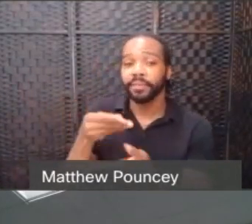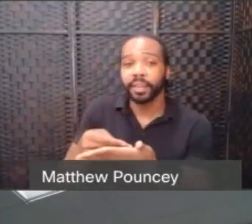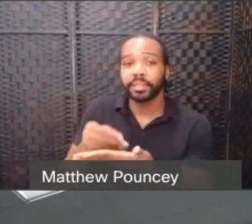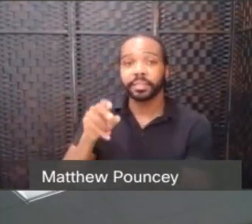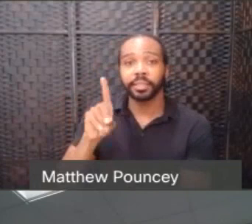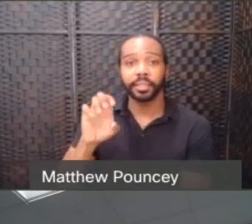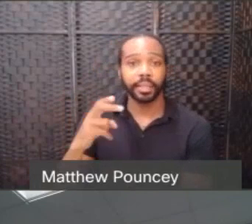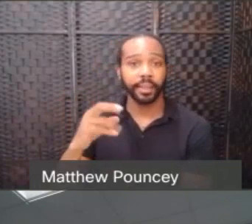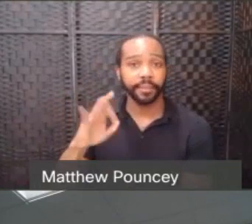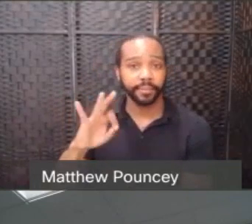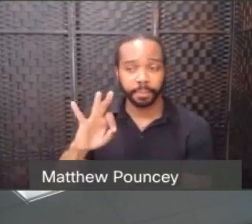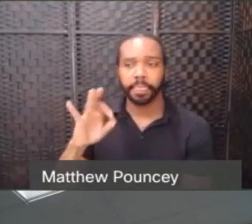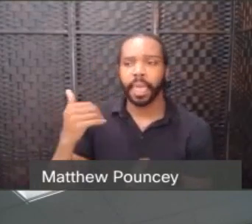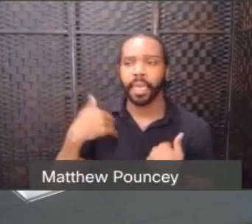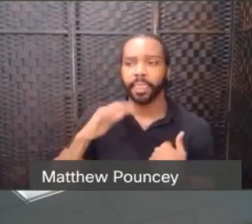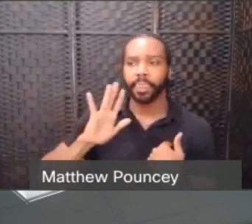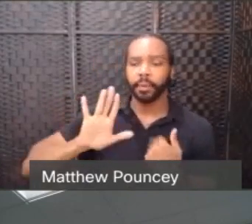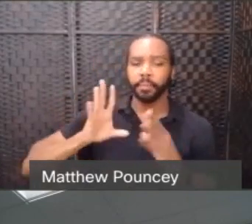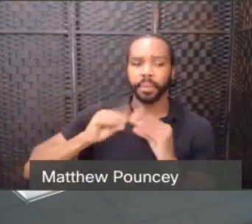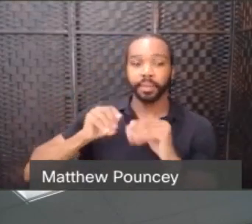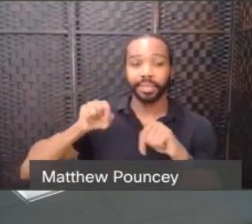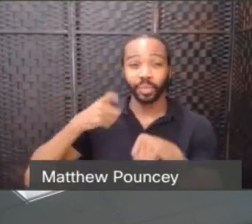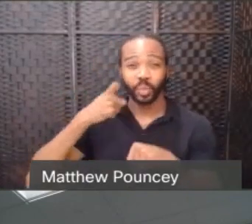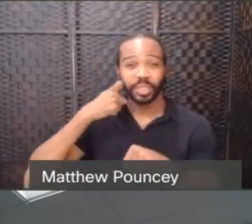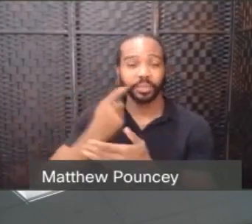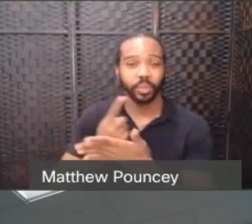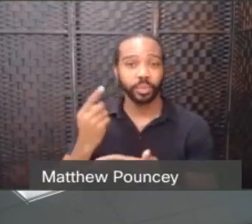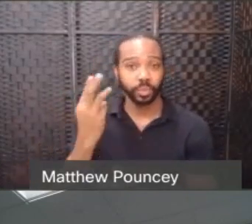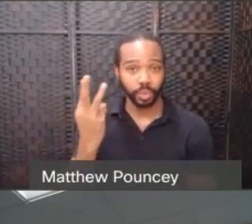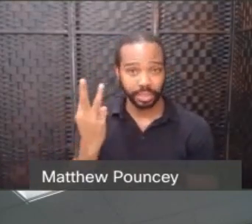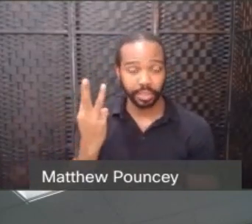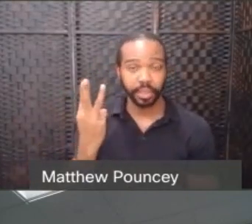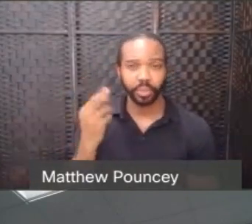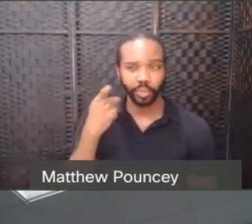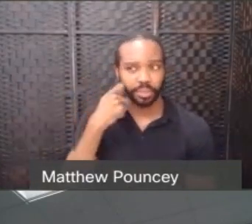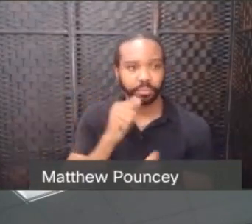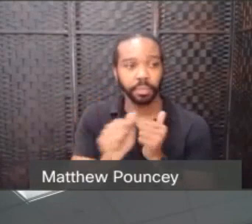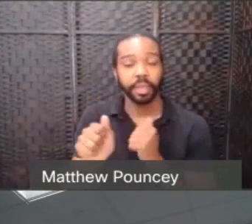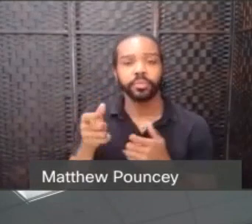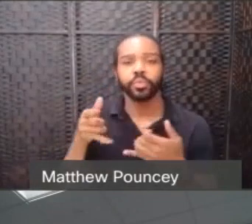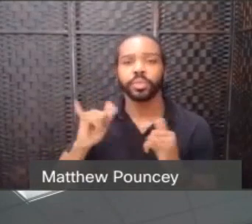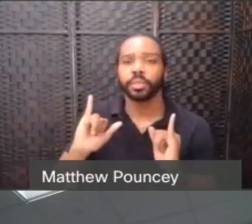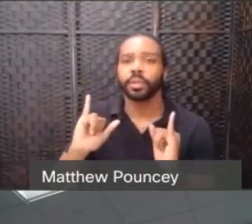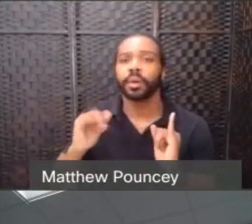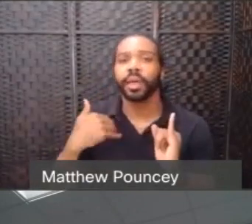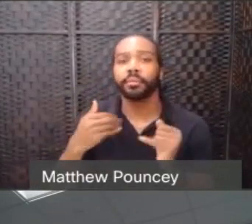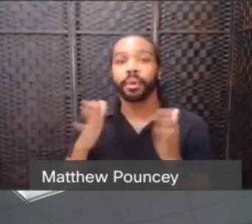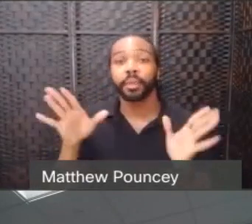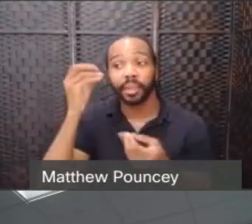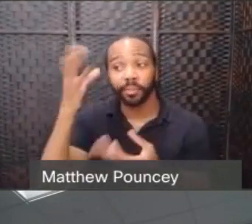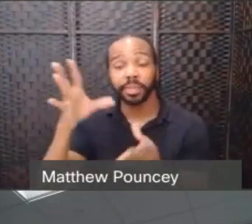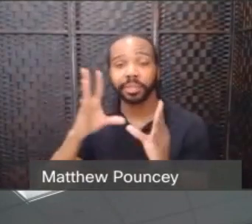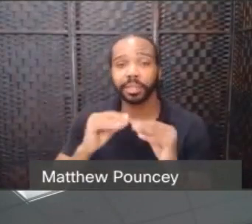public input meeting this Wednesday that just passed. And so we are still in the public information session part of